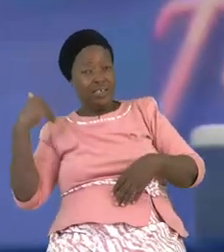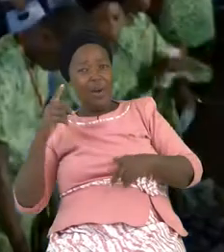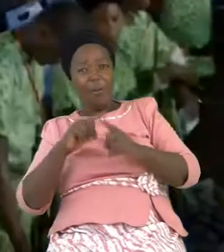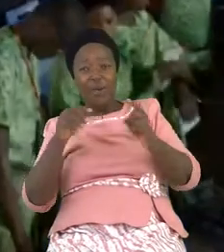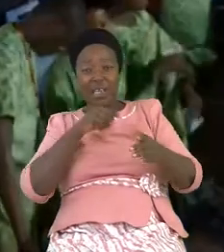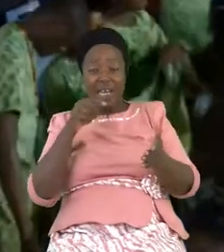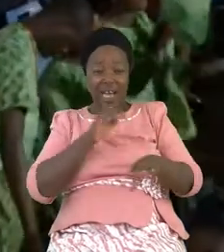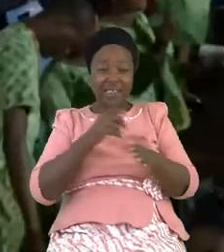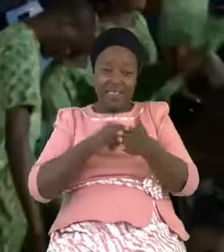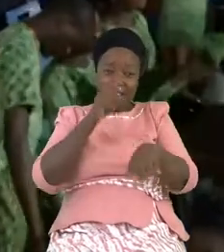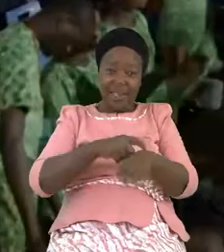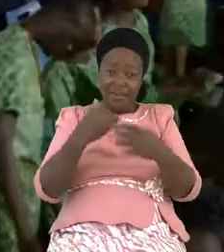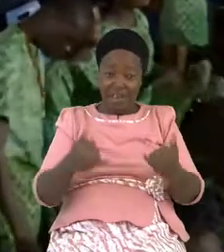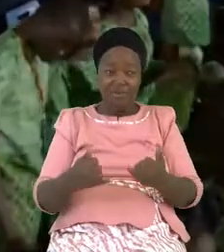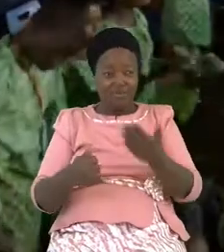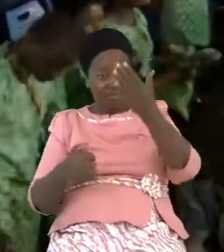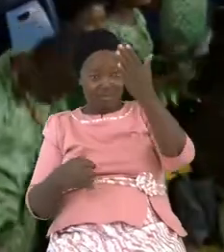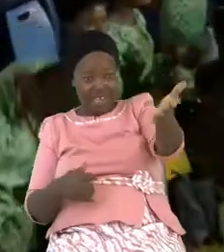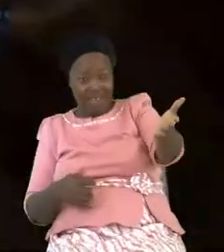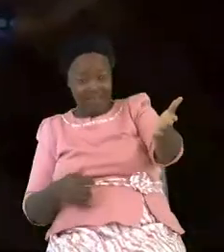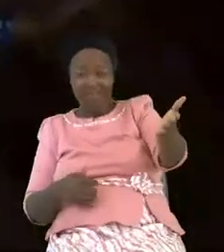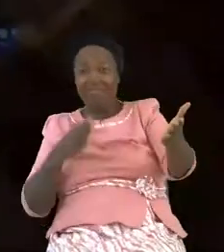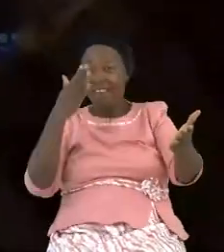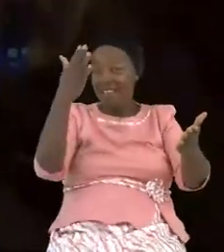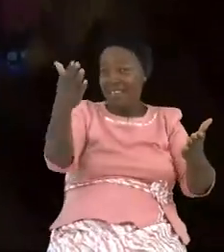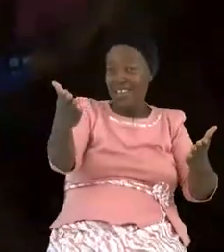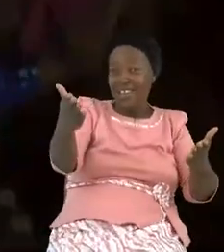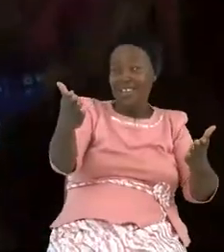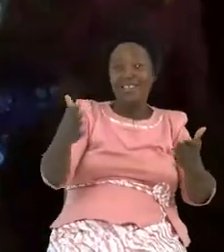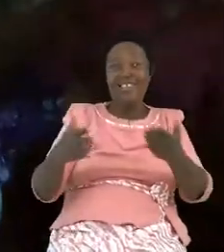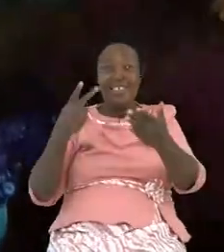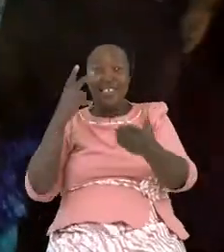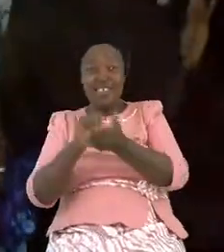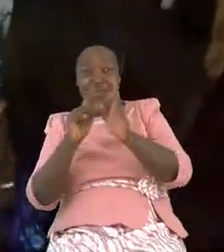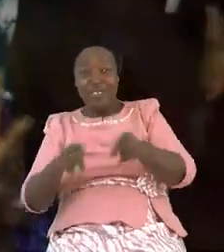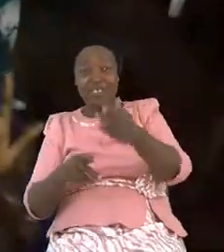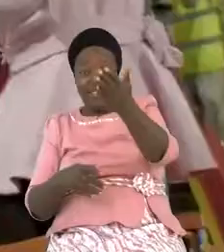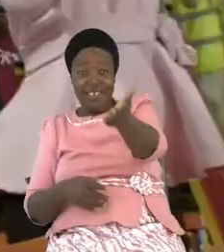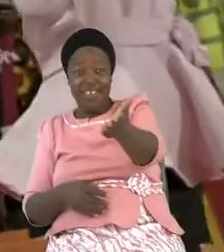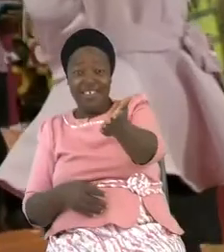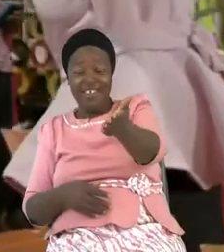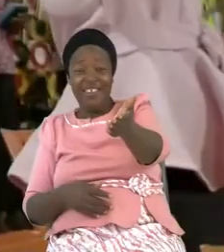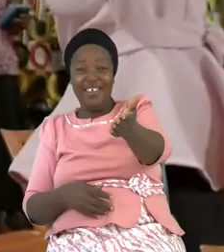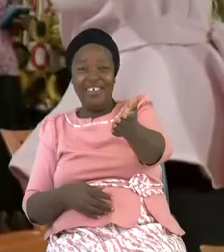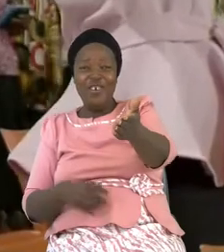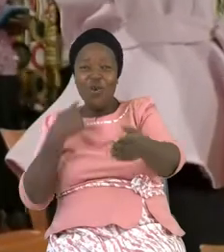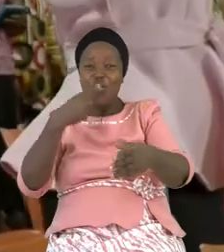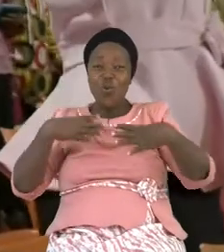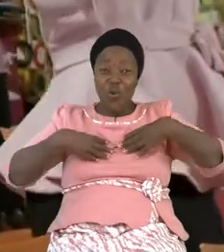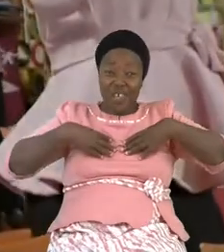over there, look at that person there, and look at that person there who